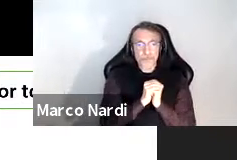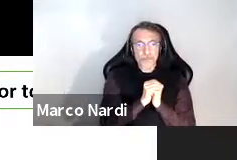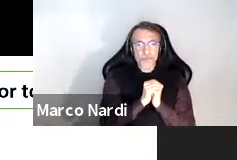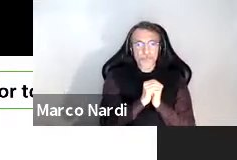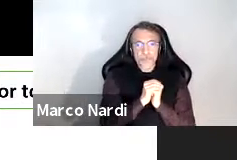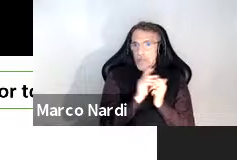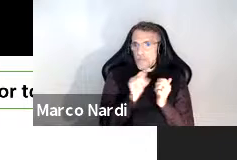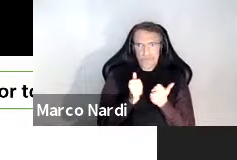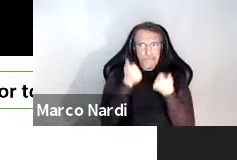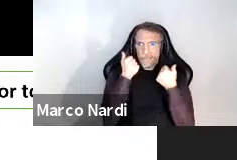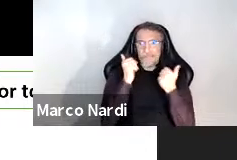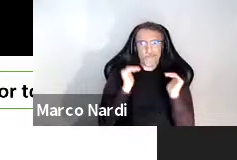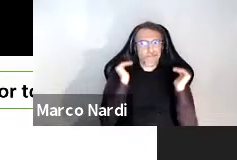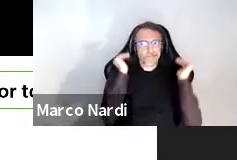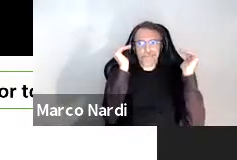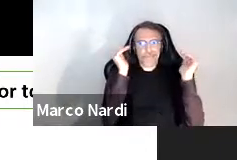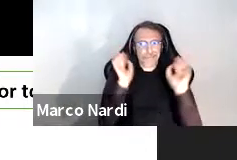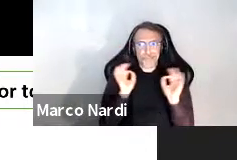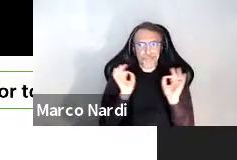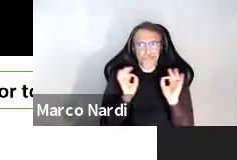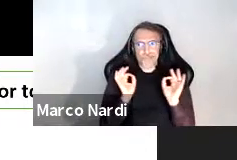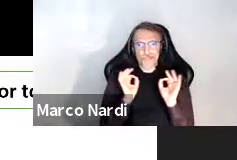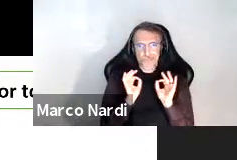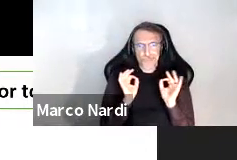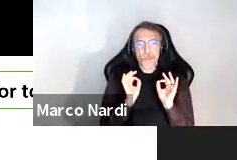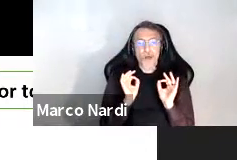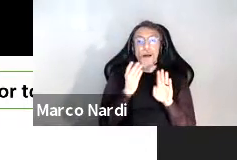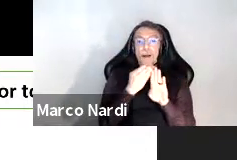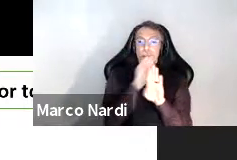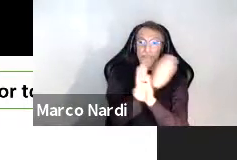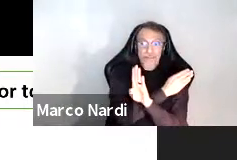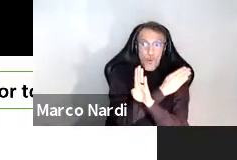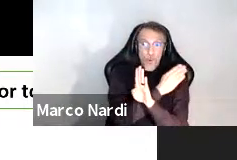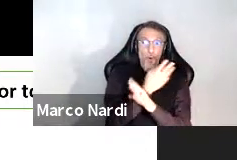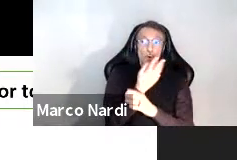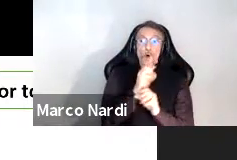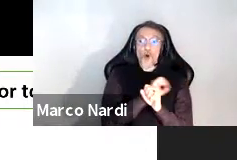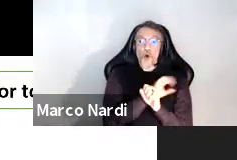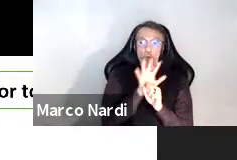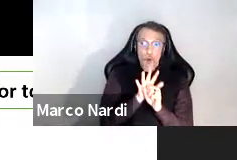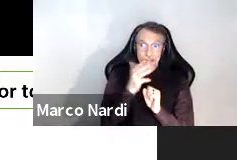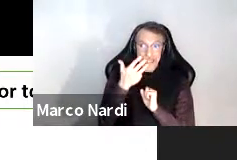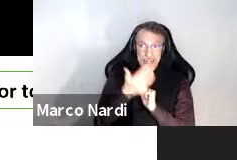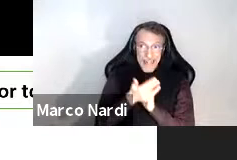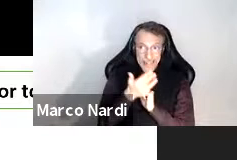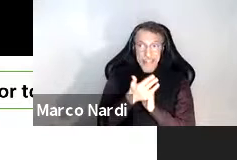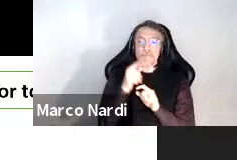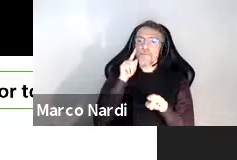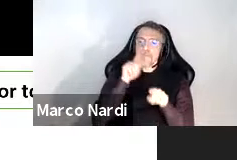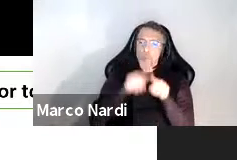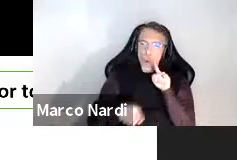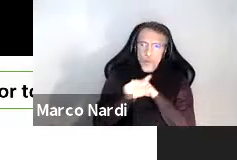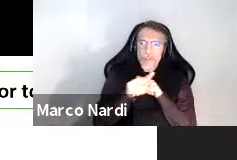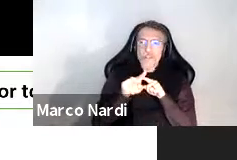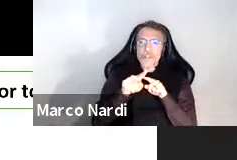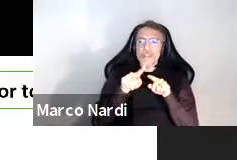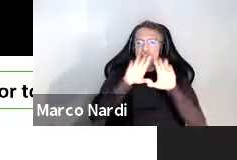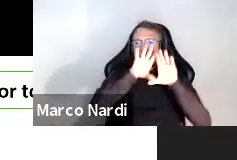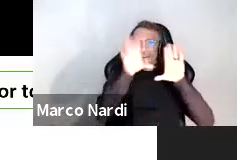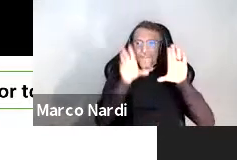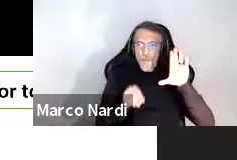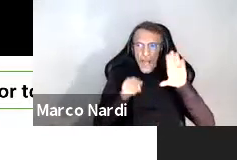high performance. And then at that time also, prior to COVID-19, most sub-Saharan African countries had